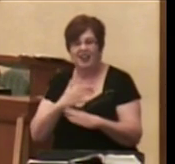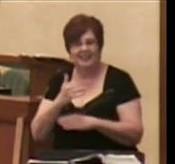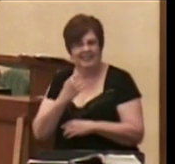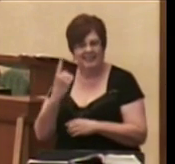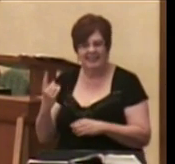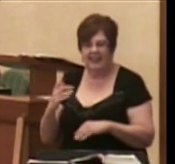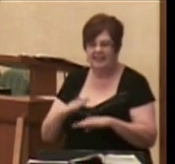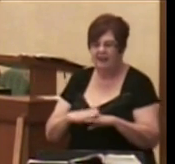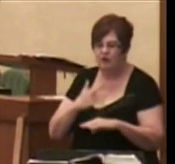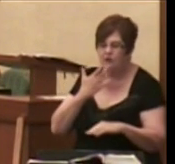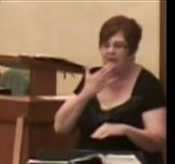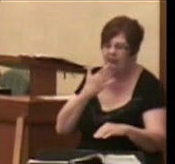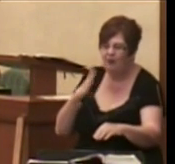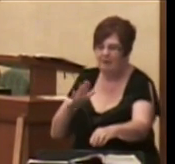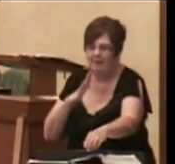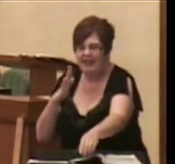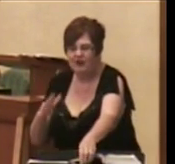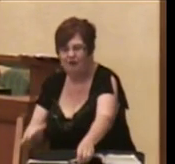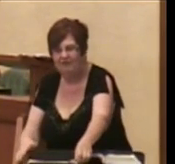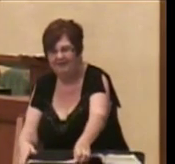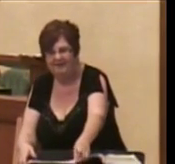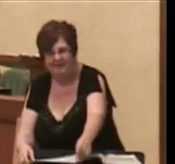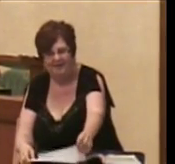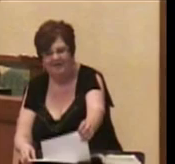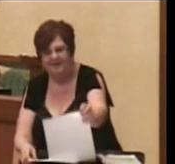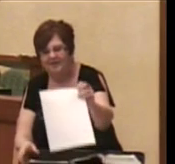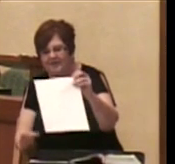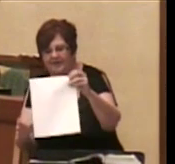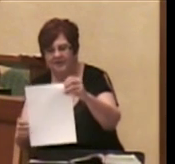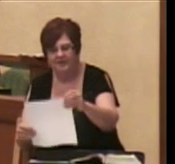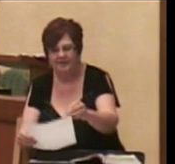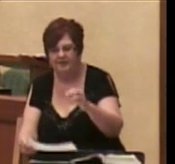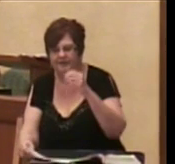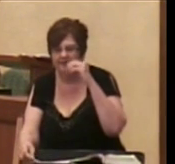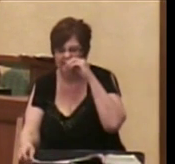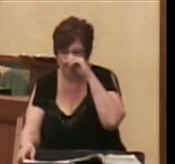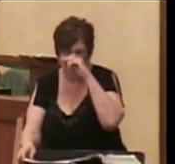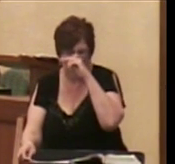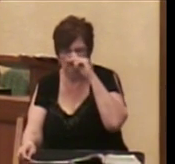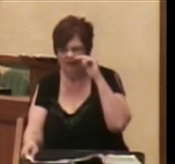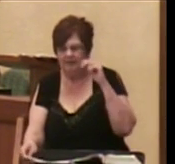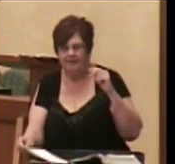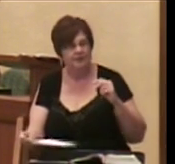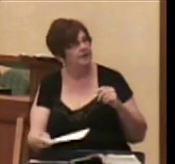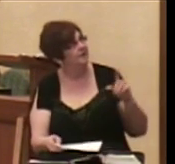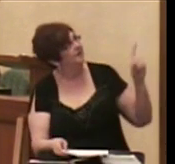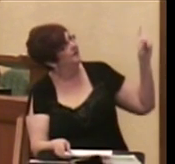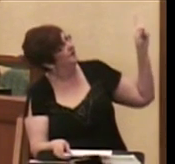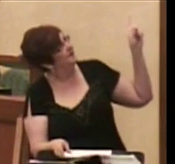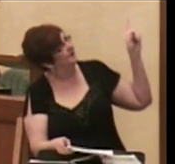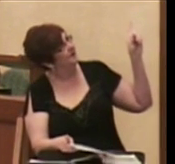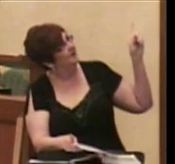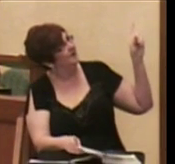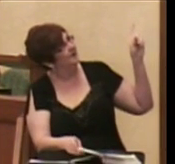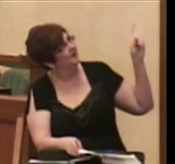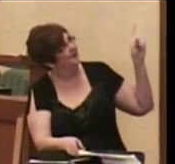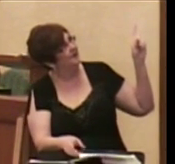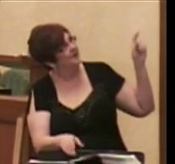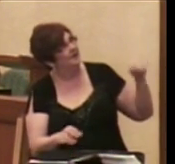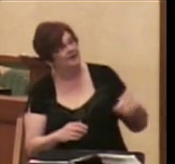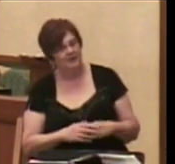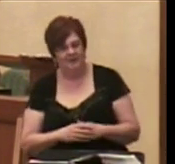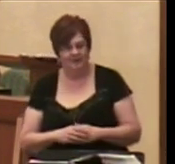it's right on your coloring page. On the very top is the only thing you need to know for the verse, and it's on our screen too, so the congregation can sing with